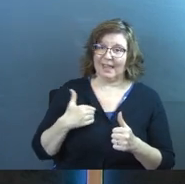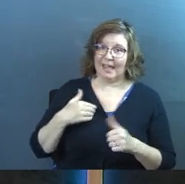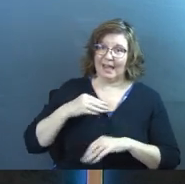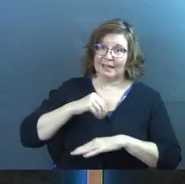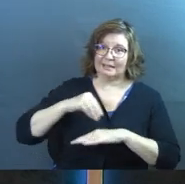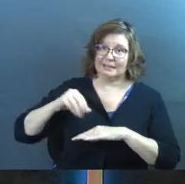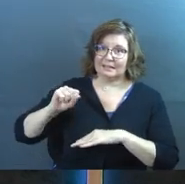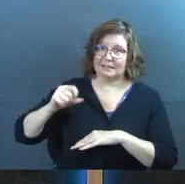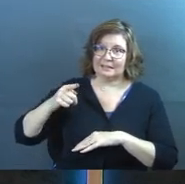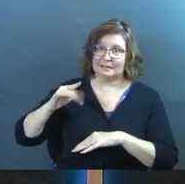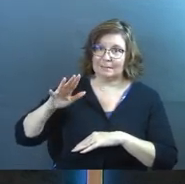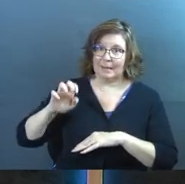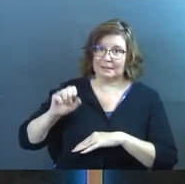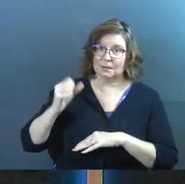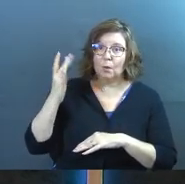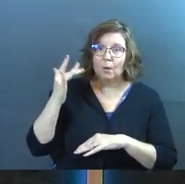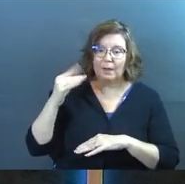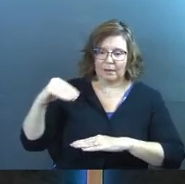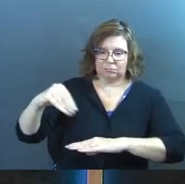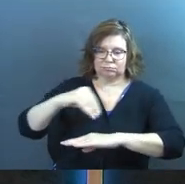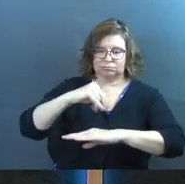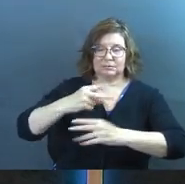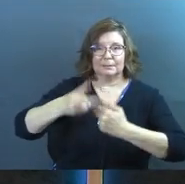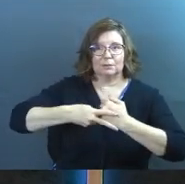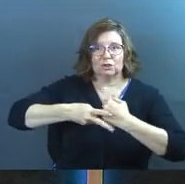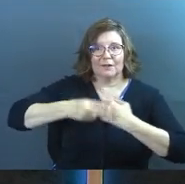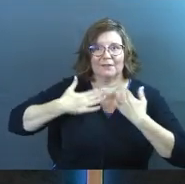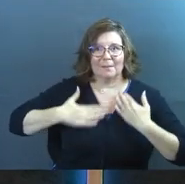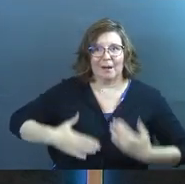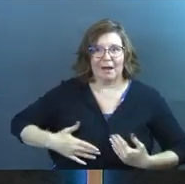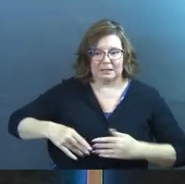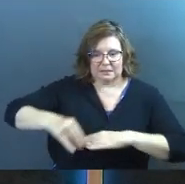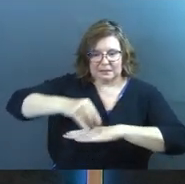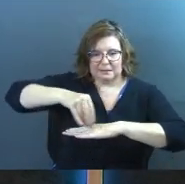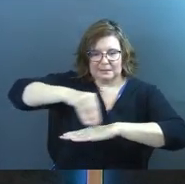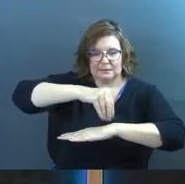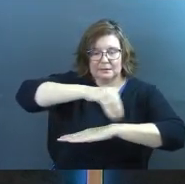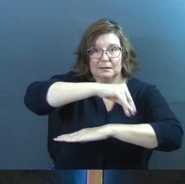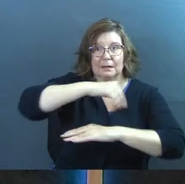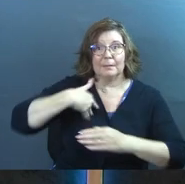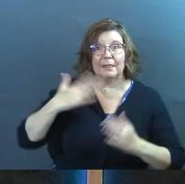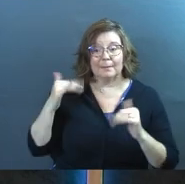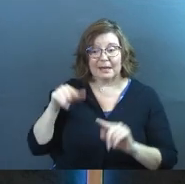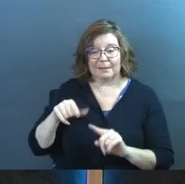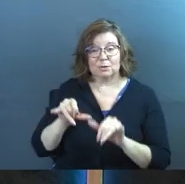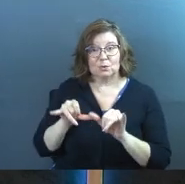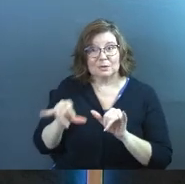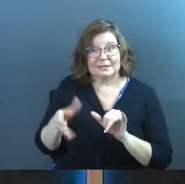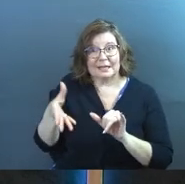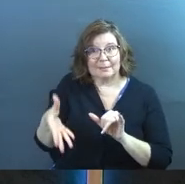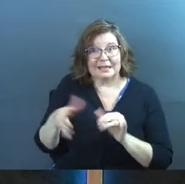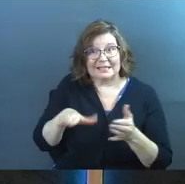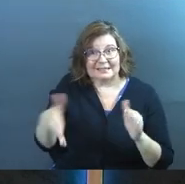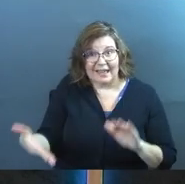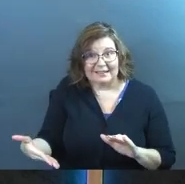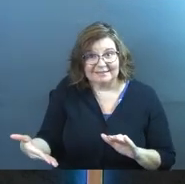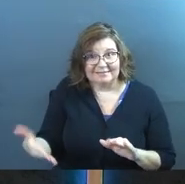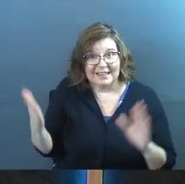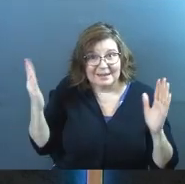know why? Because they wanted to anoint, they wanted to preserve Jesus' body because they expected him to still be